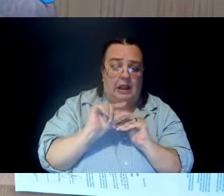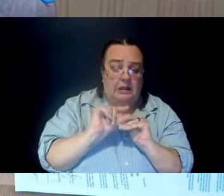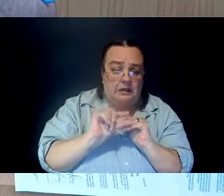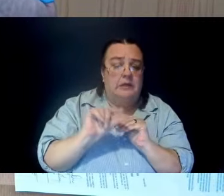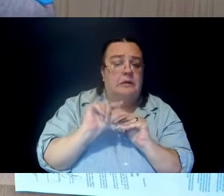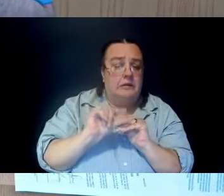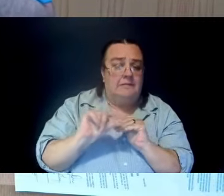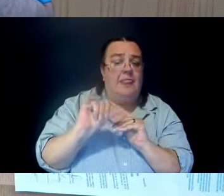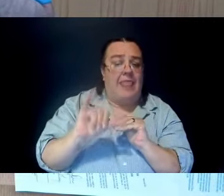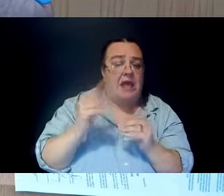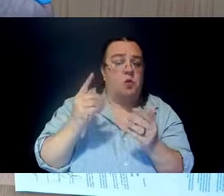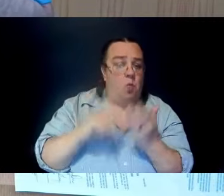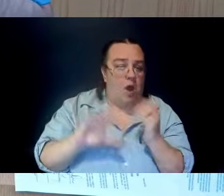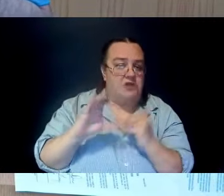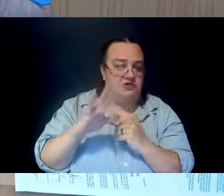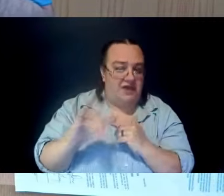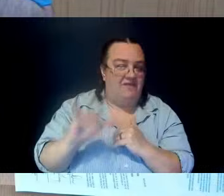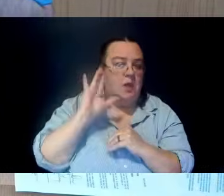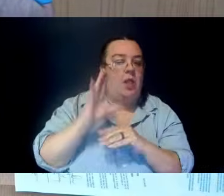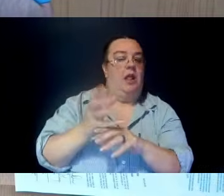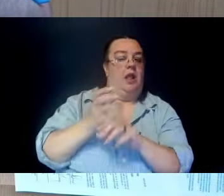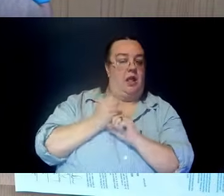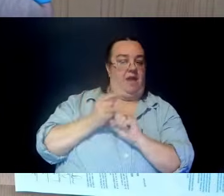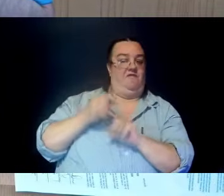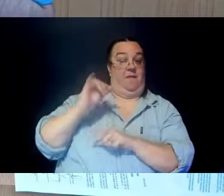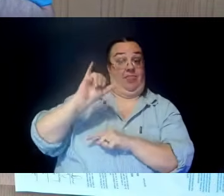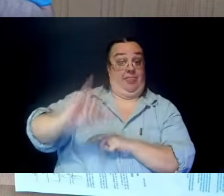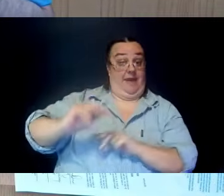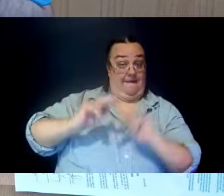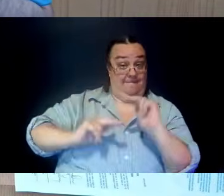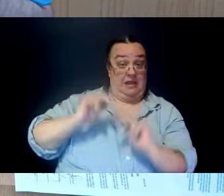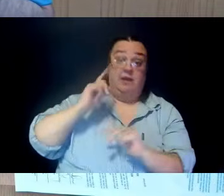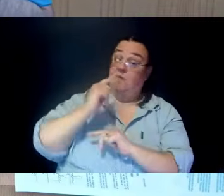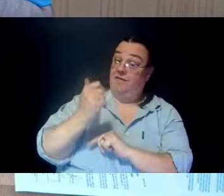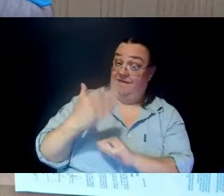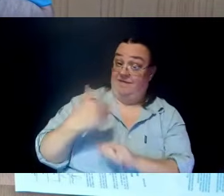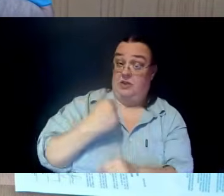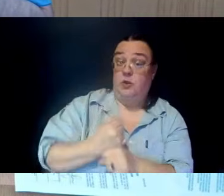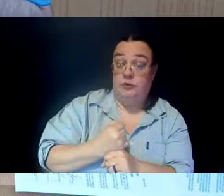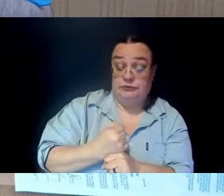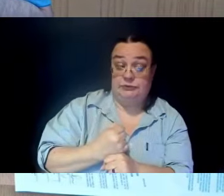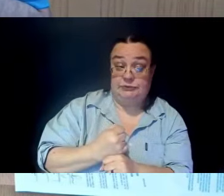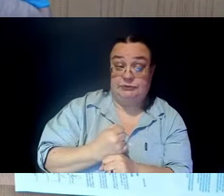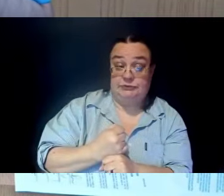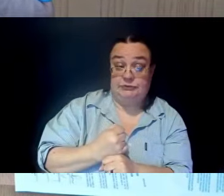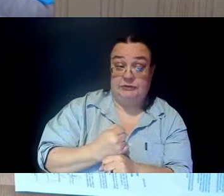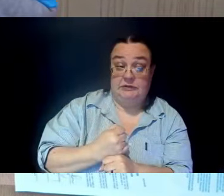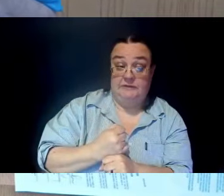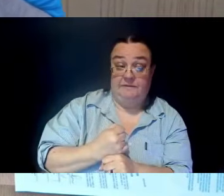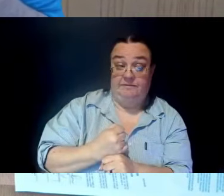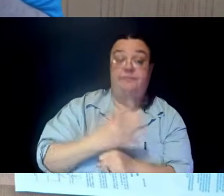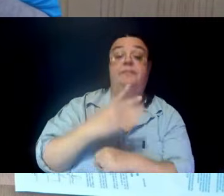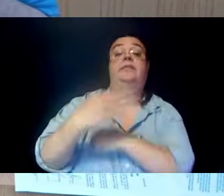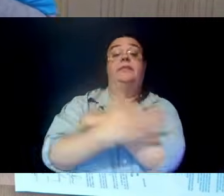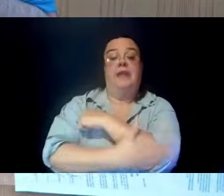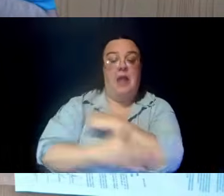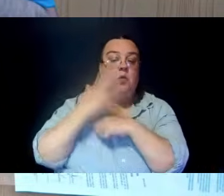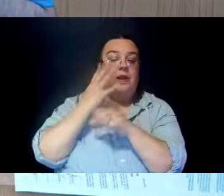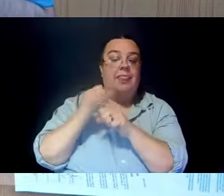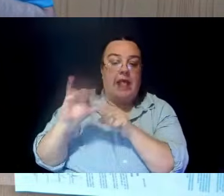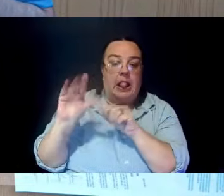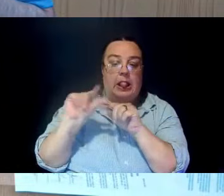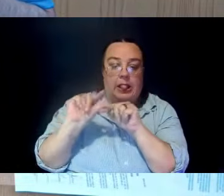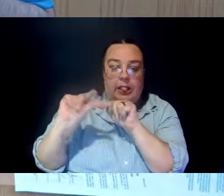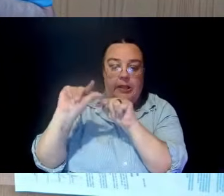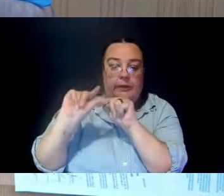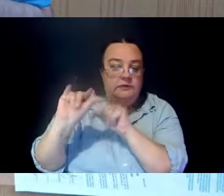coming to Cheverly from that building for 15 years. And the county will get its little piece. It's